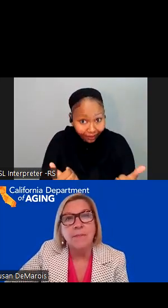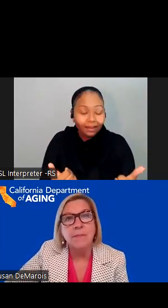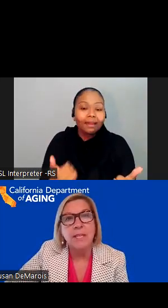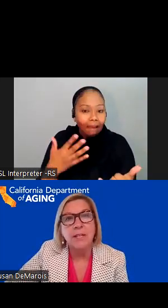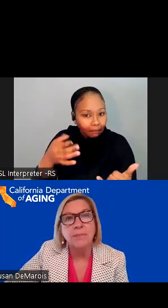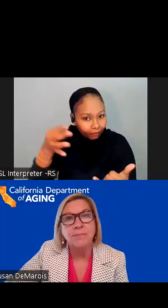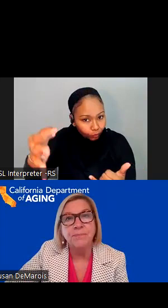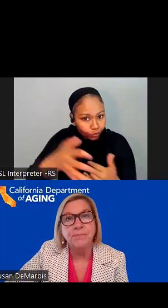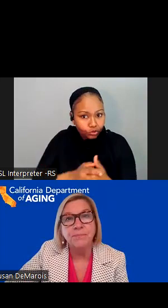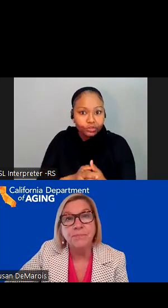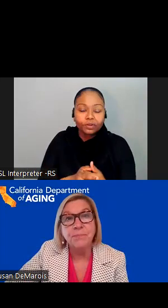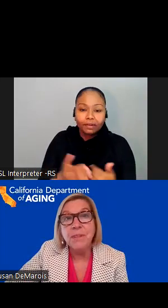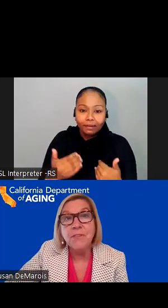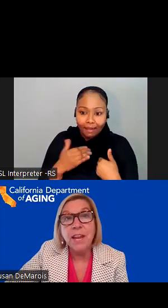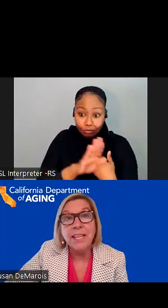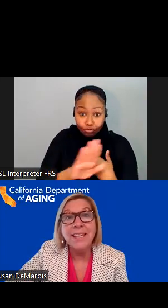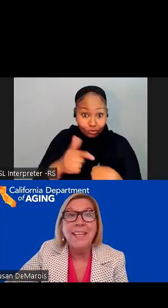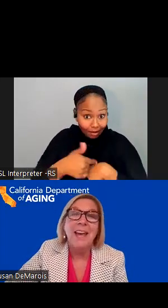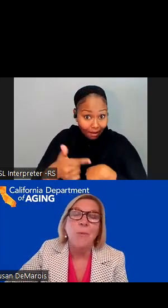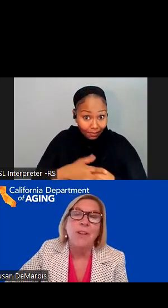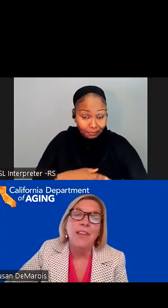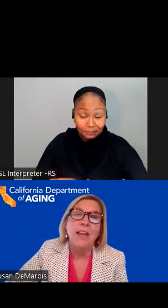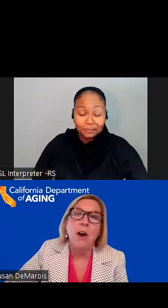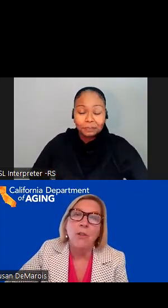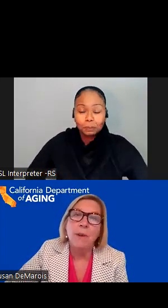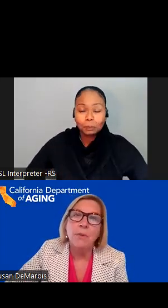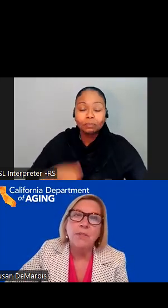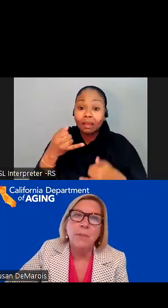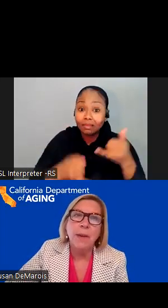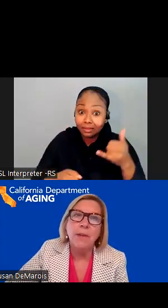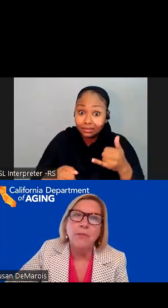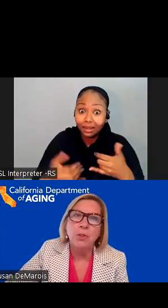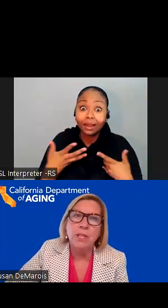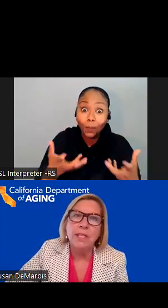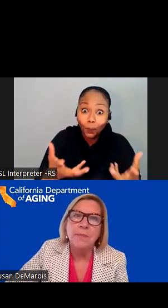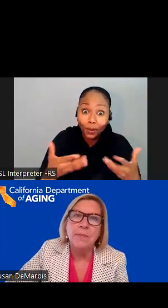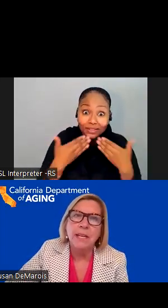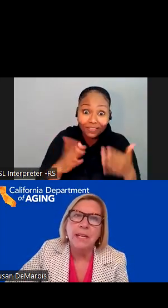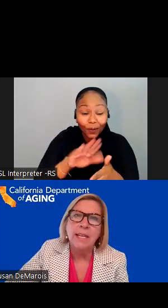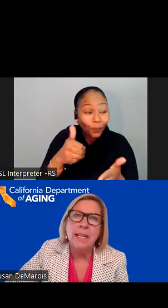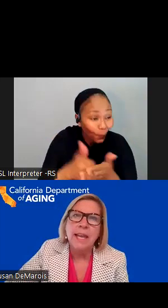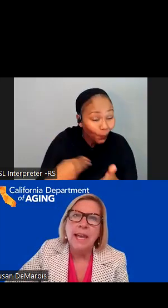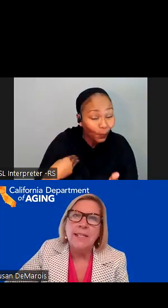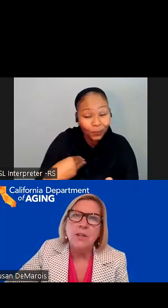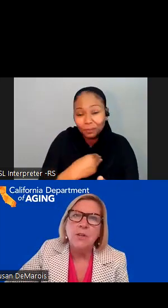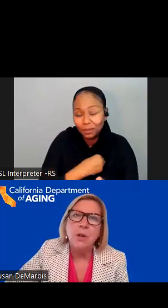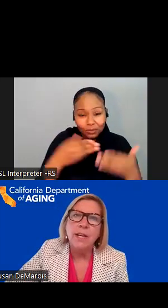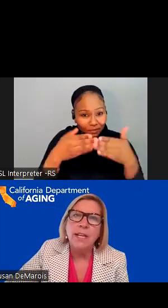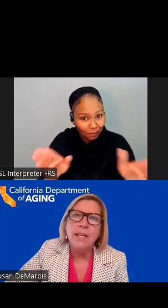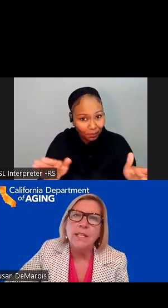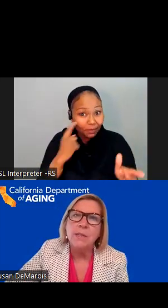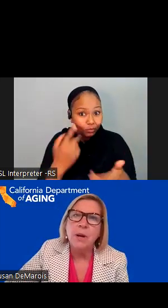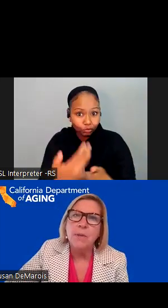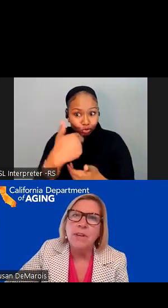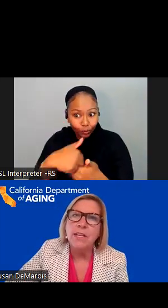the time to be here. Finally, I want to thank all the members of the public for joining this meeting. As I noted